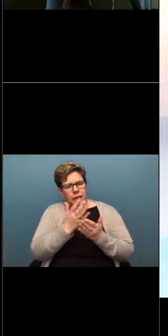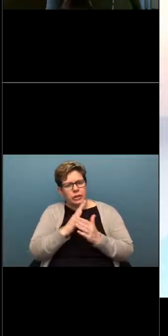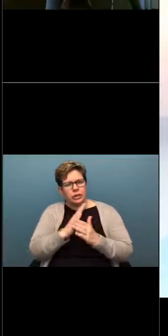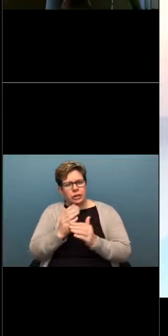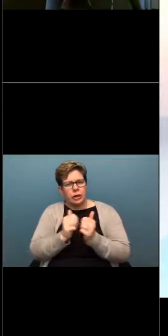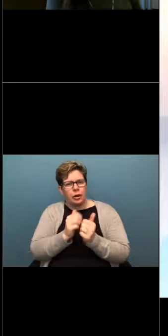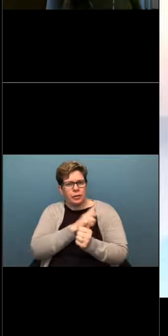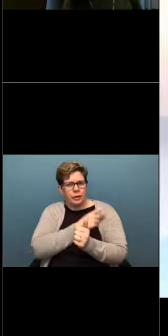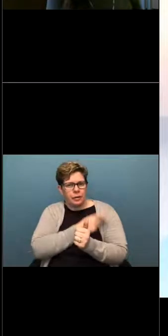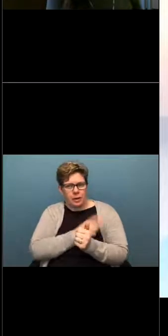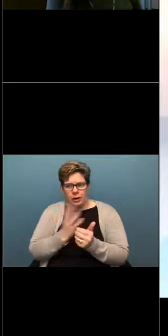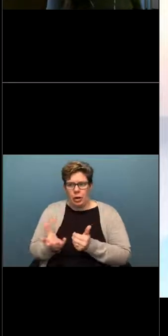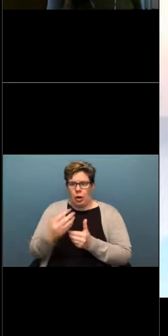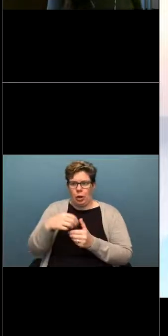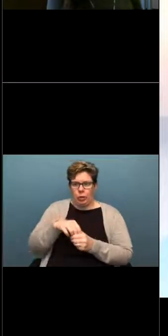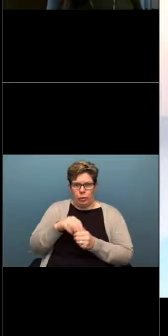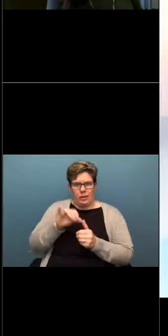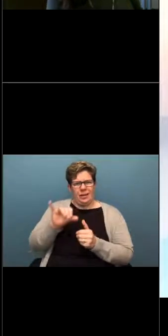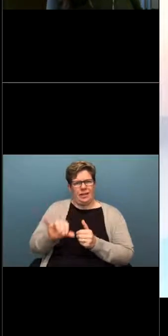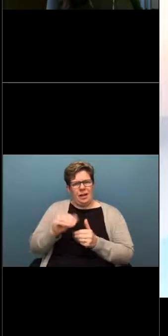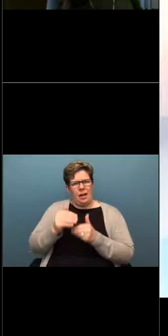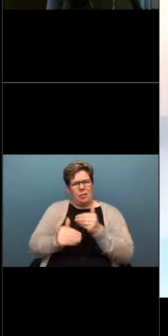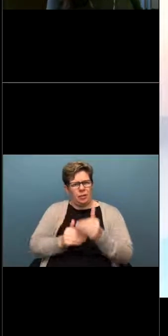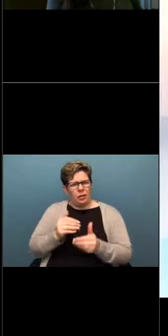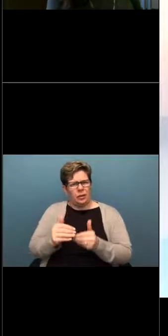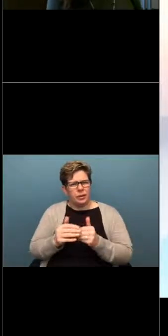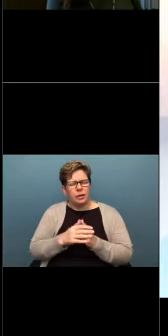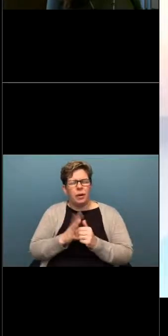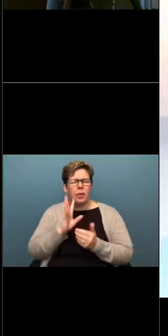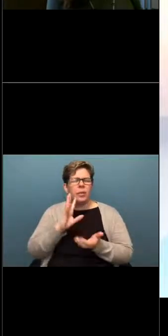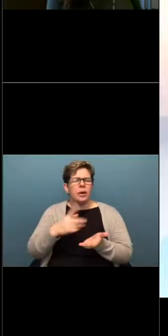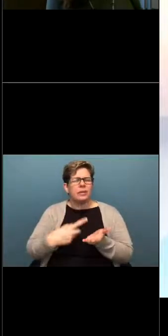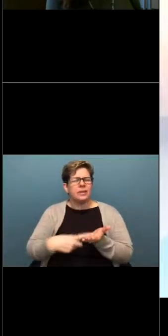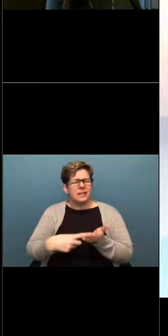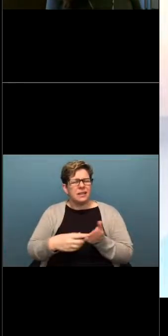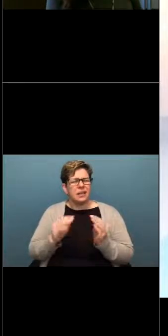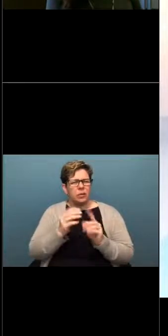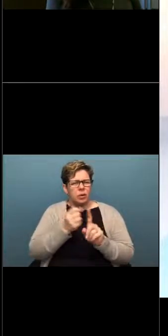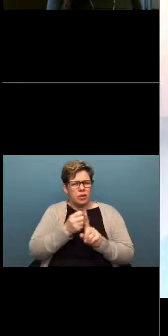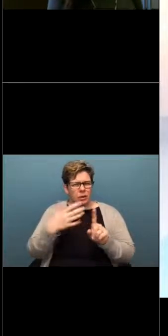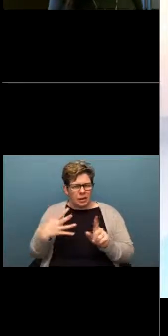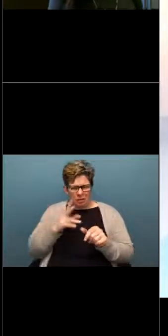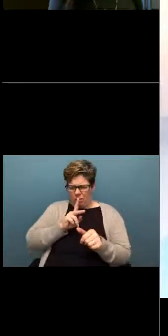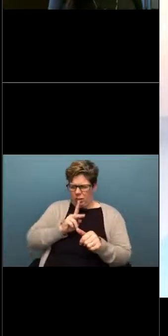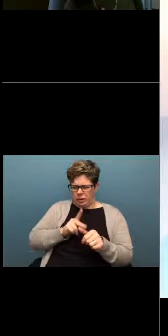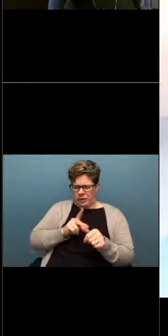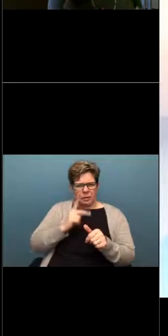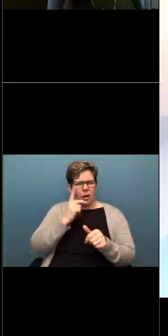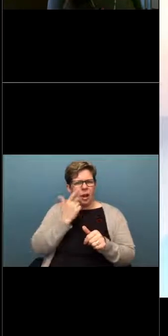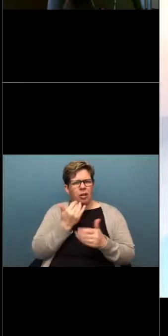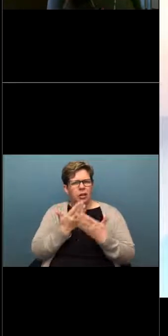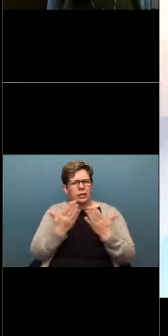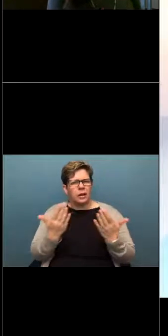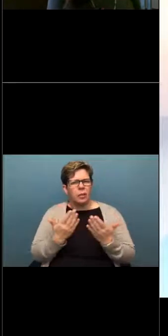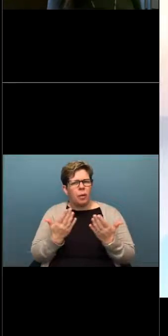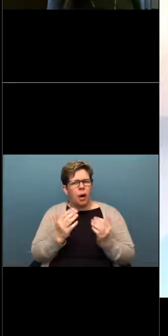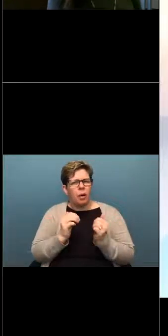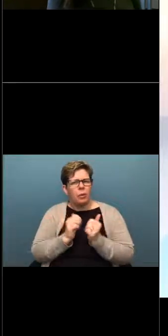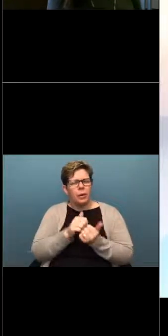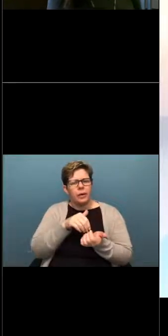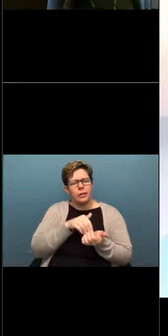and they're included in that information. We'll talk about some more ways that you can participate in your own care with your providers,